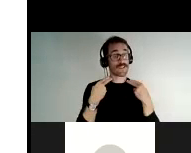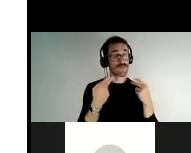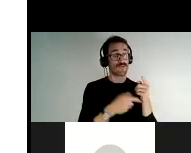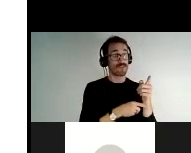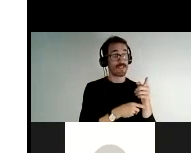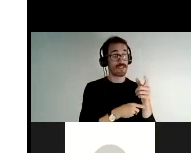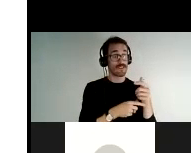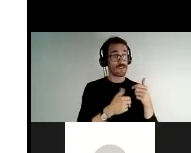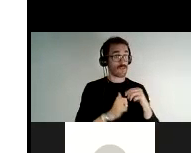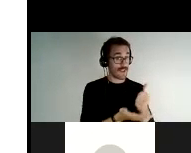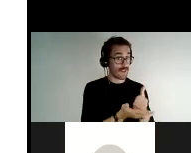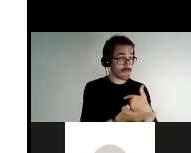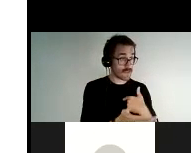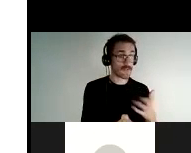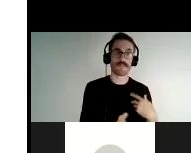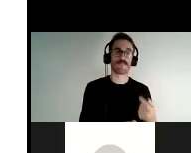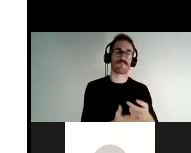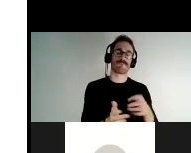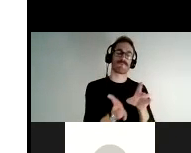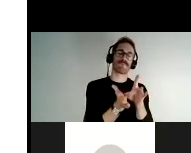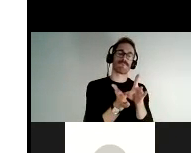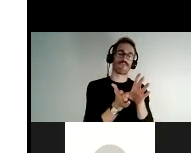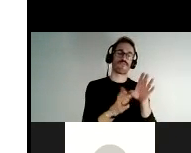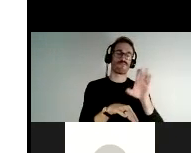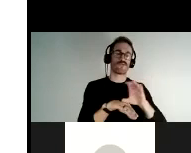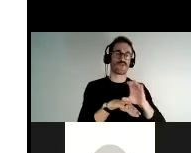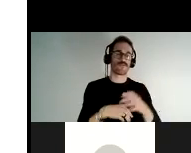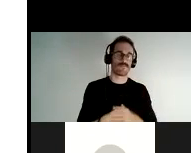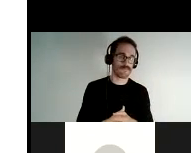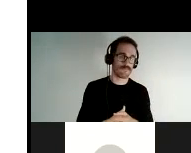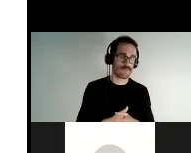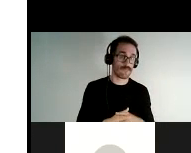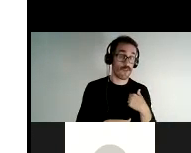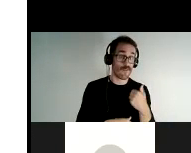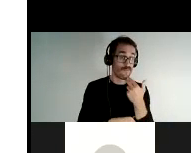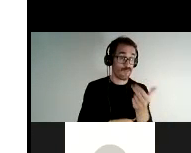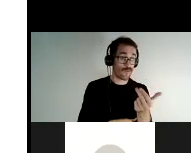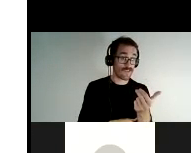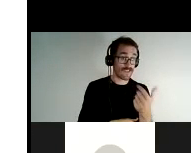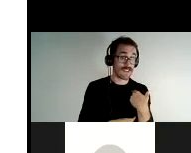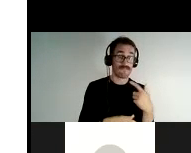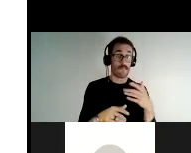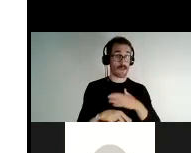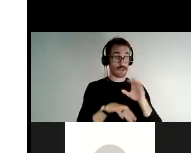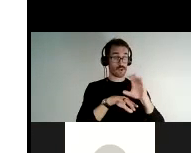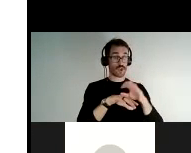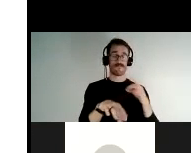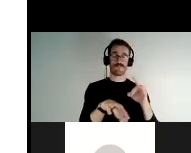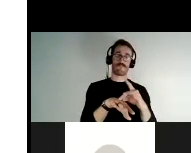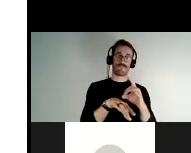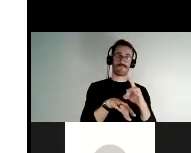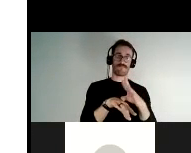me, he kicked me out of the church. And so here I am, 13 years old, and that's what happens.